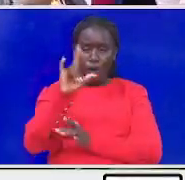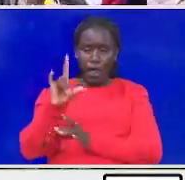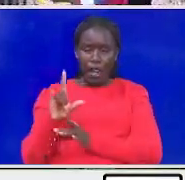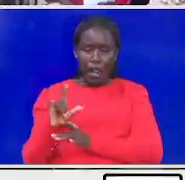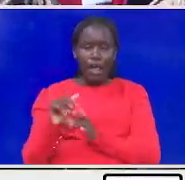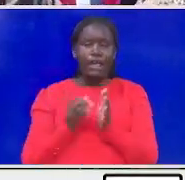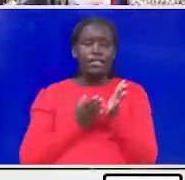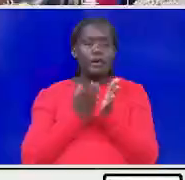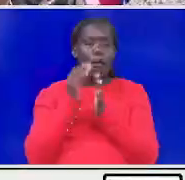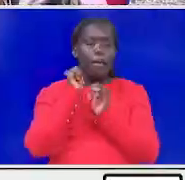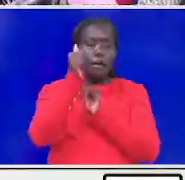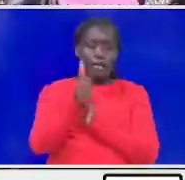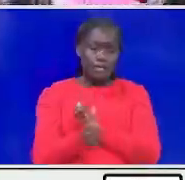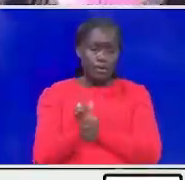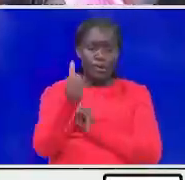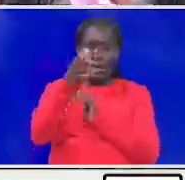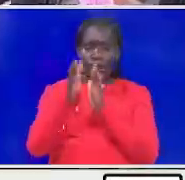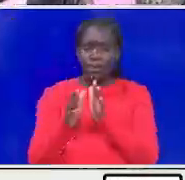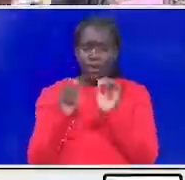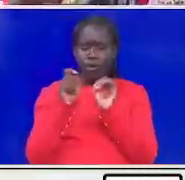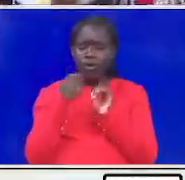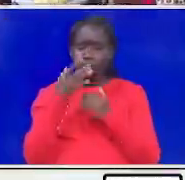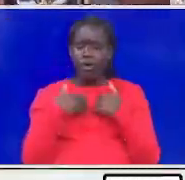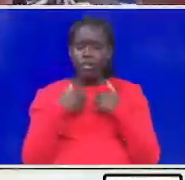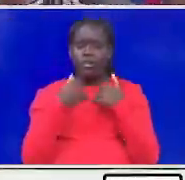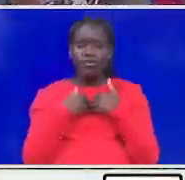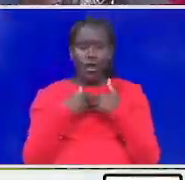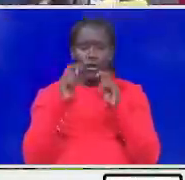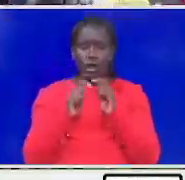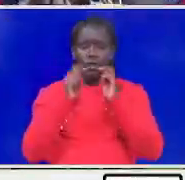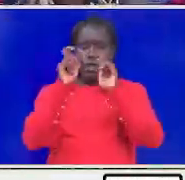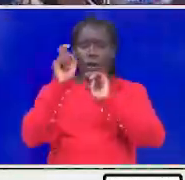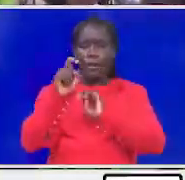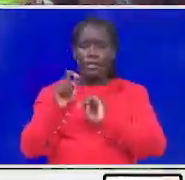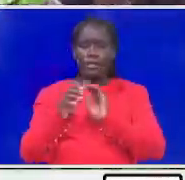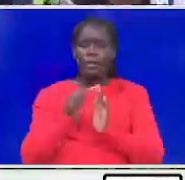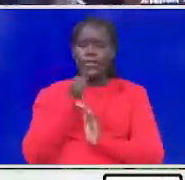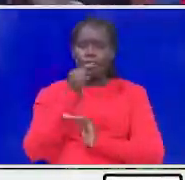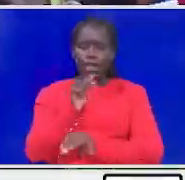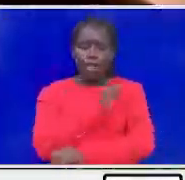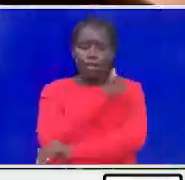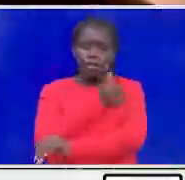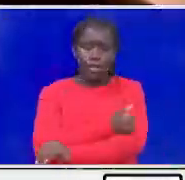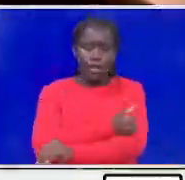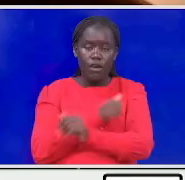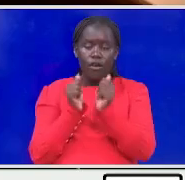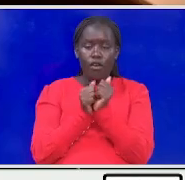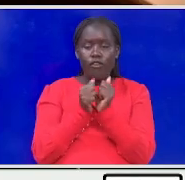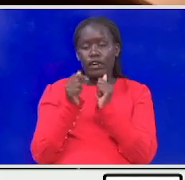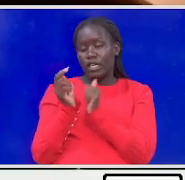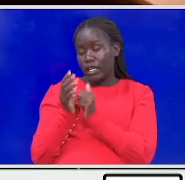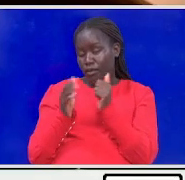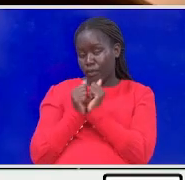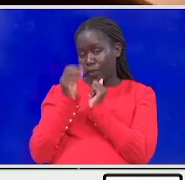any individual who plans to hold a protest must notify authorities within a period of 3 to 14 days prior. Current bill